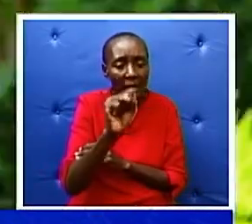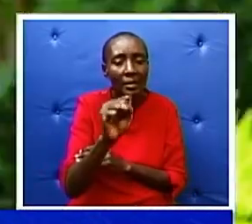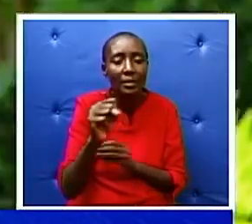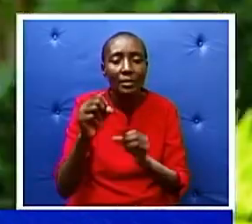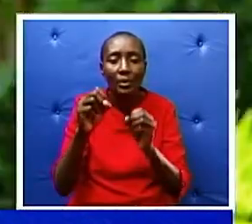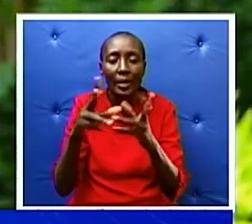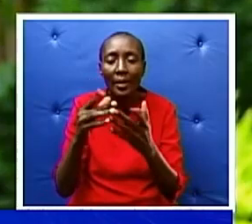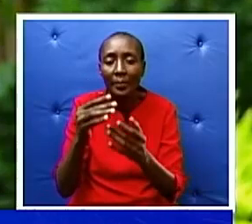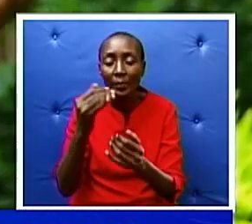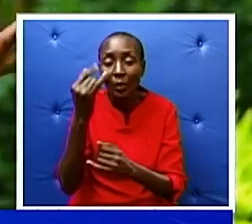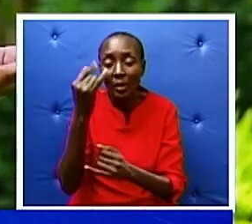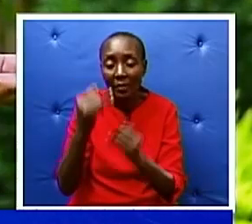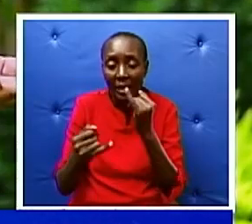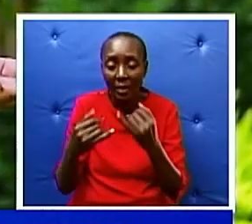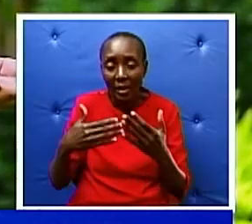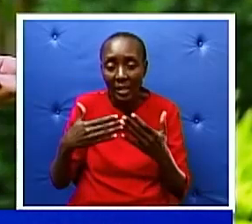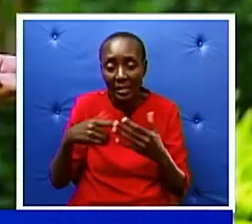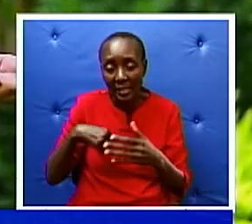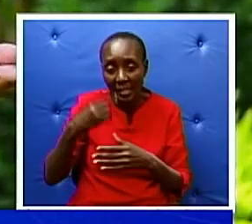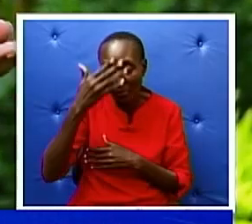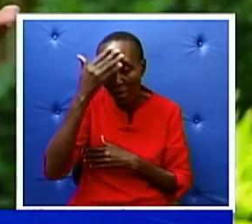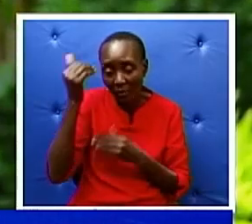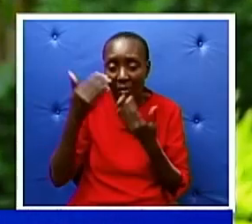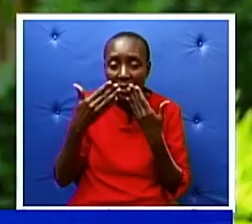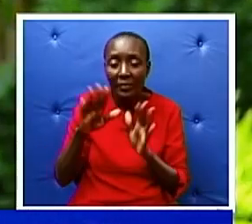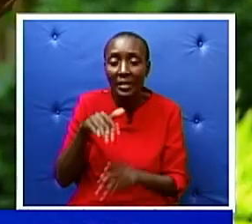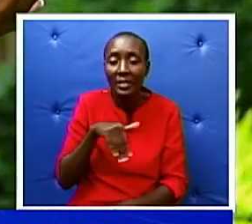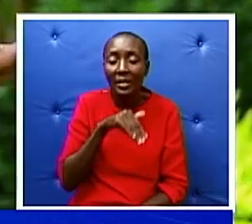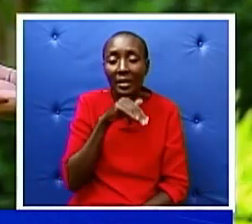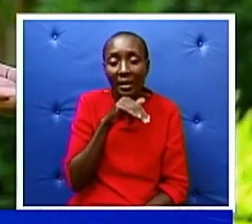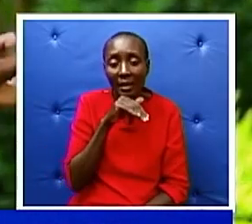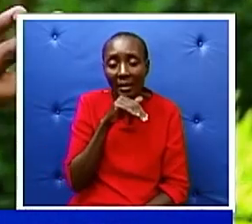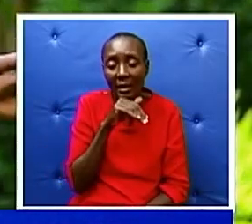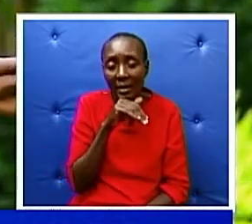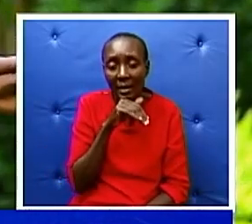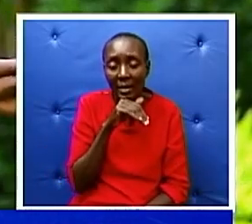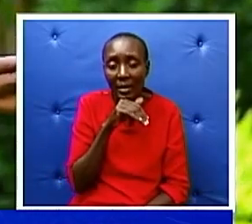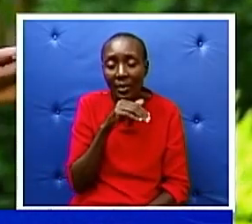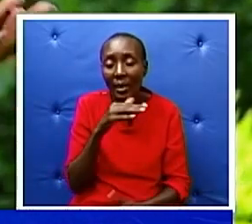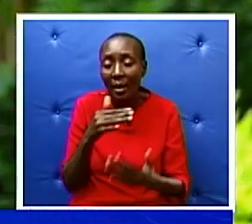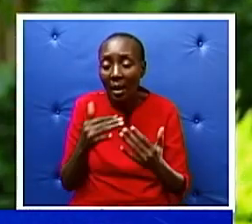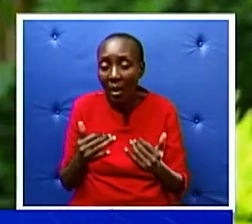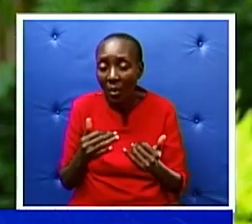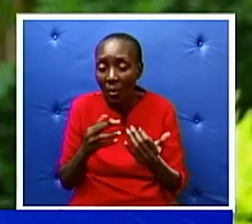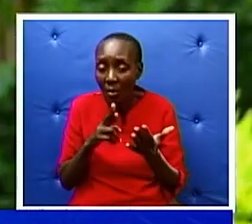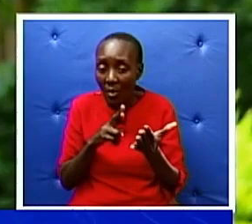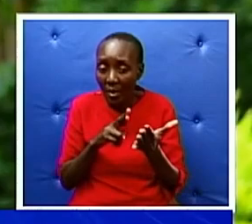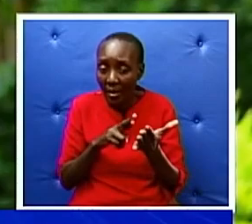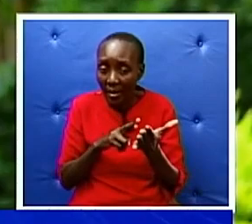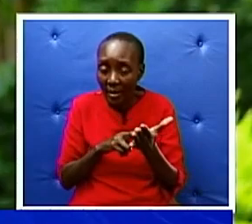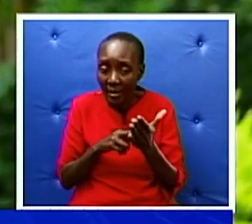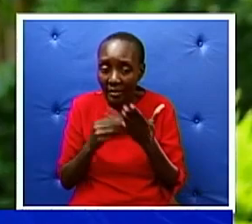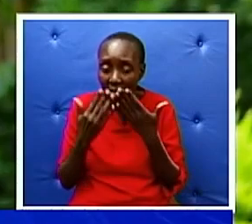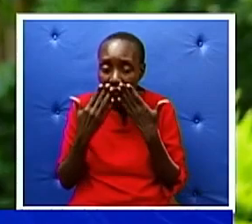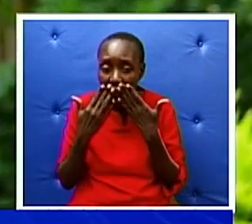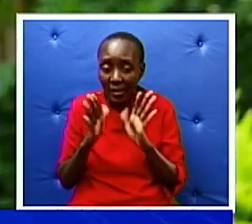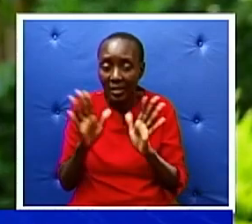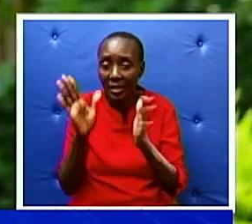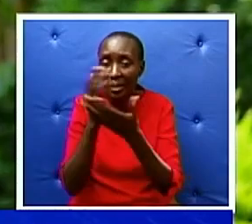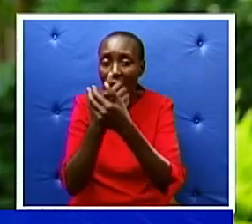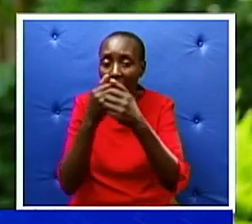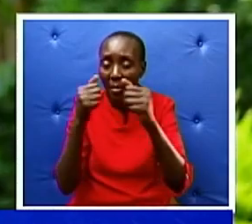I forgot to mention. Former Prime Minister has registered as a presidential candidate